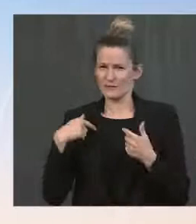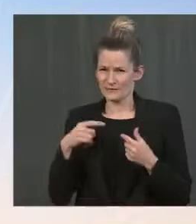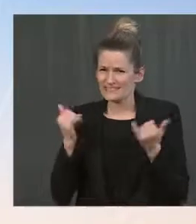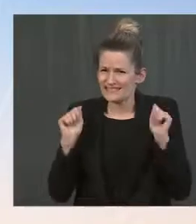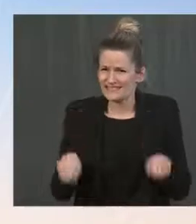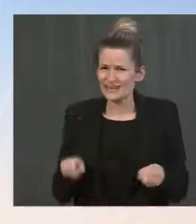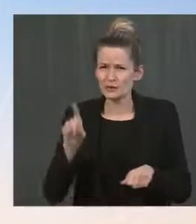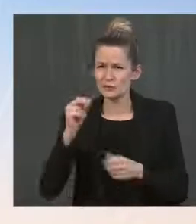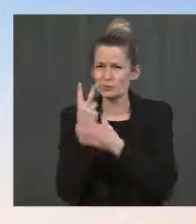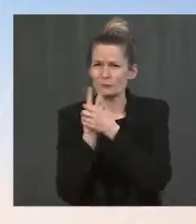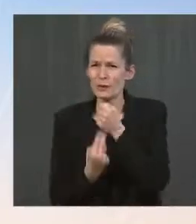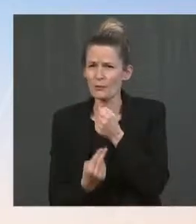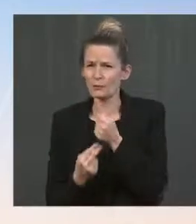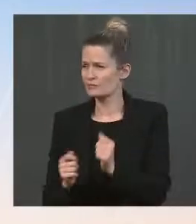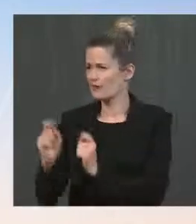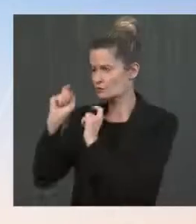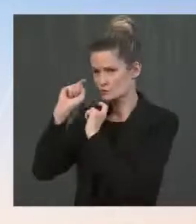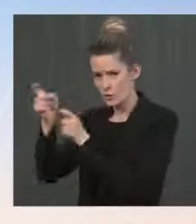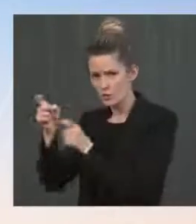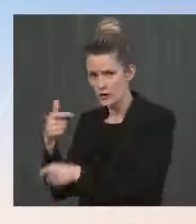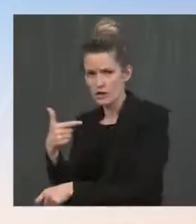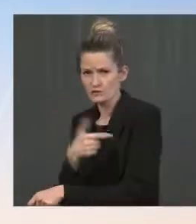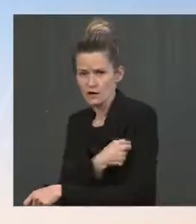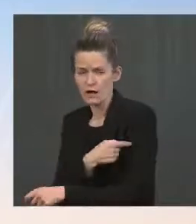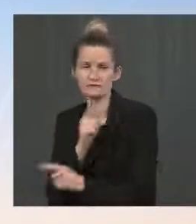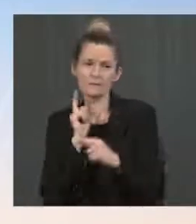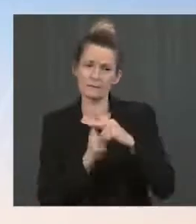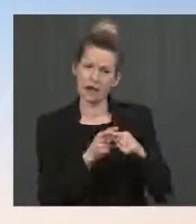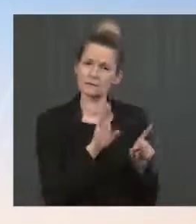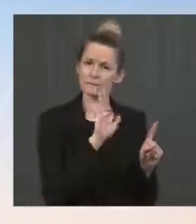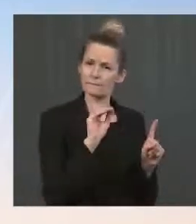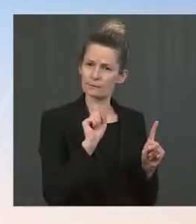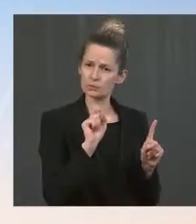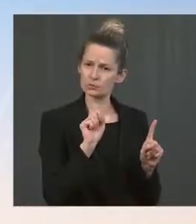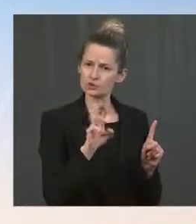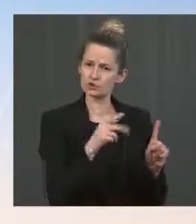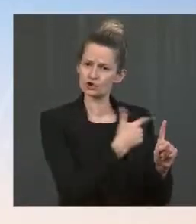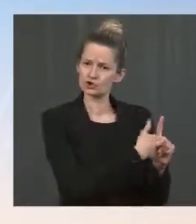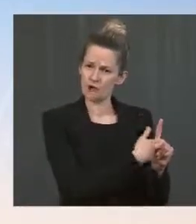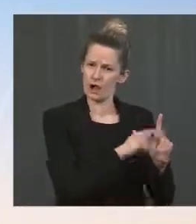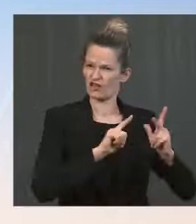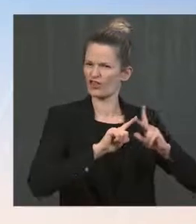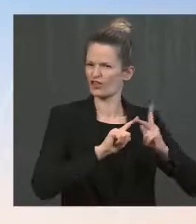of the reasons that we have invested in areas like manufacturing